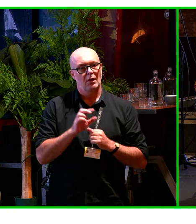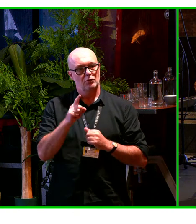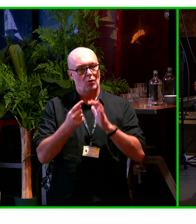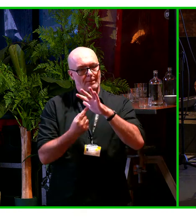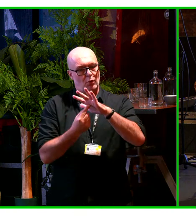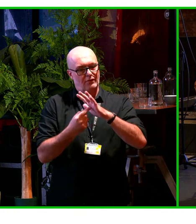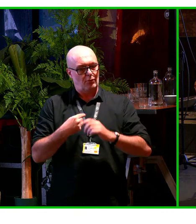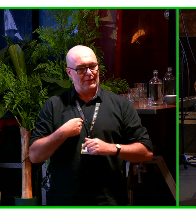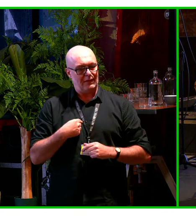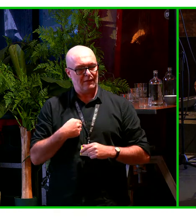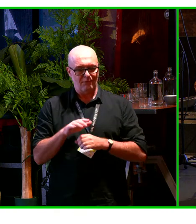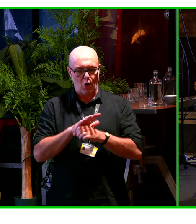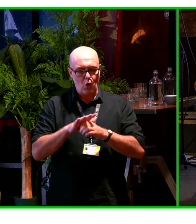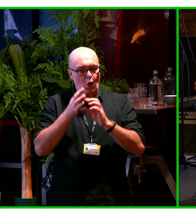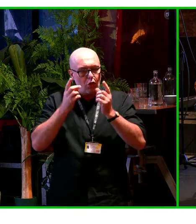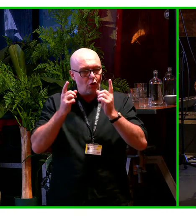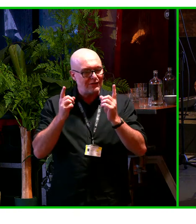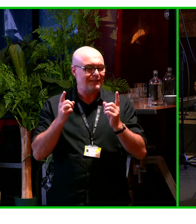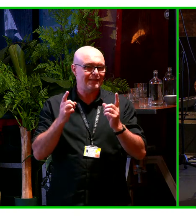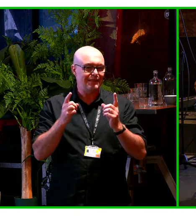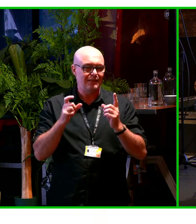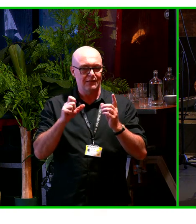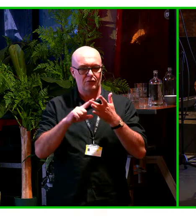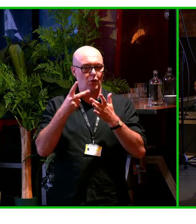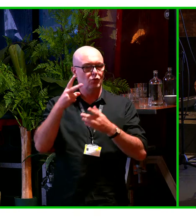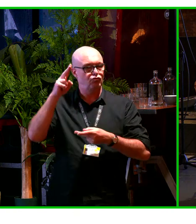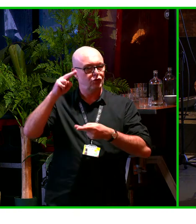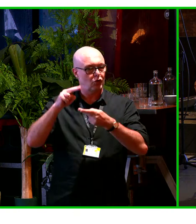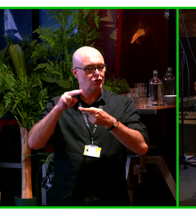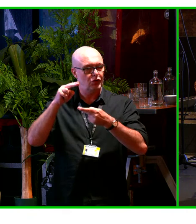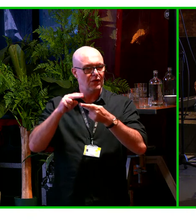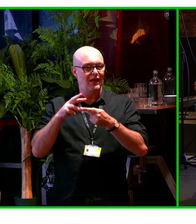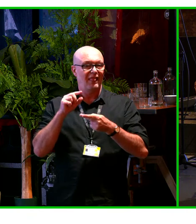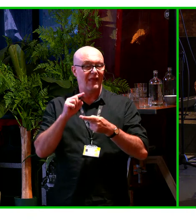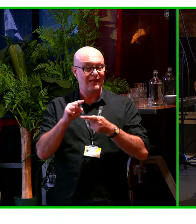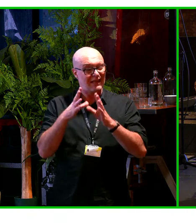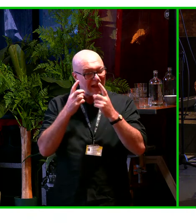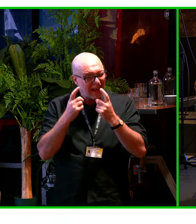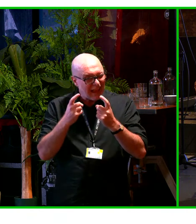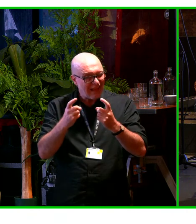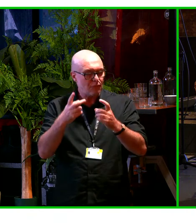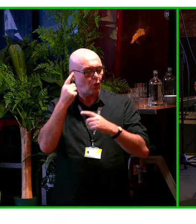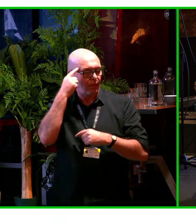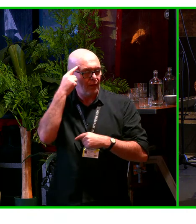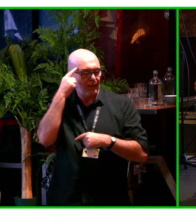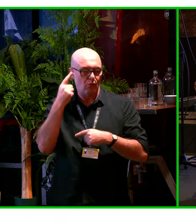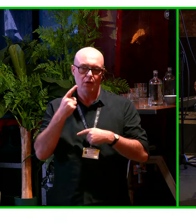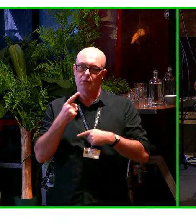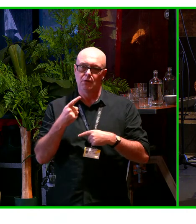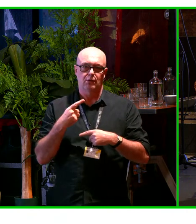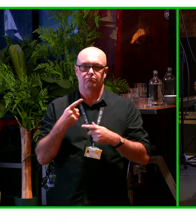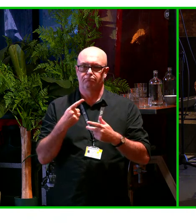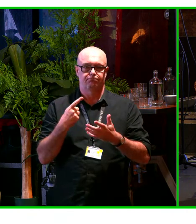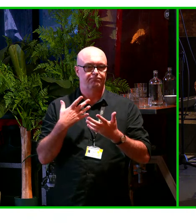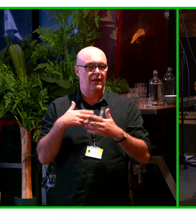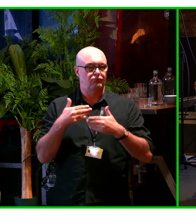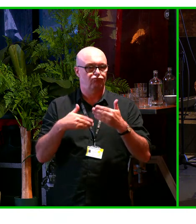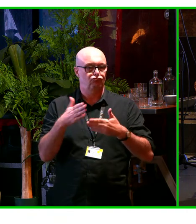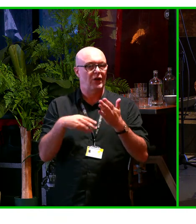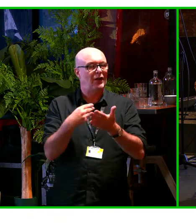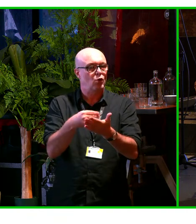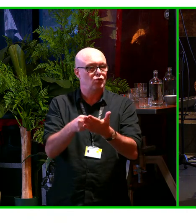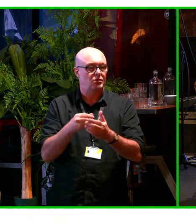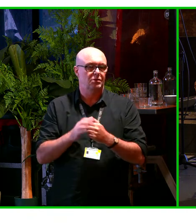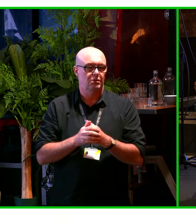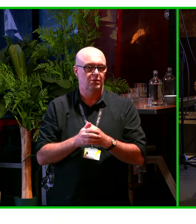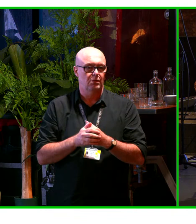me for local authority decarbonisation is the careful consideration of running costs. The resistance